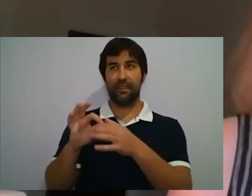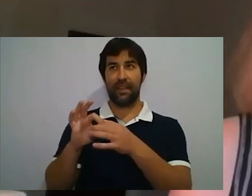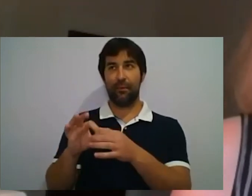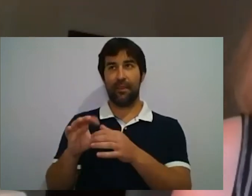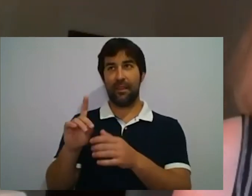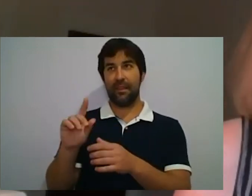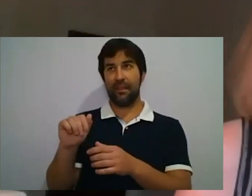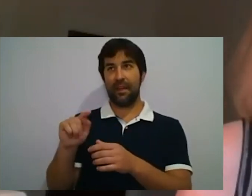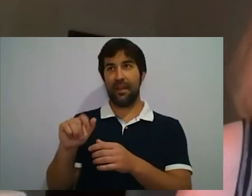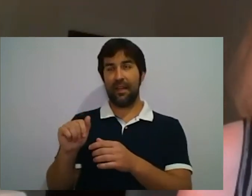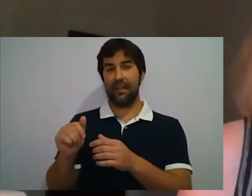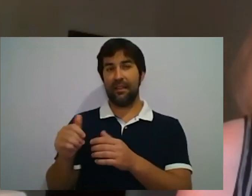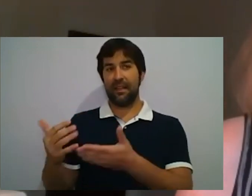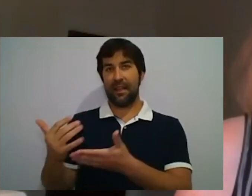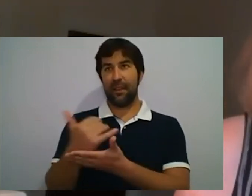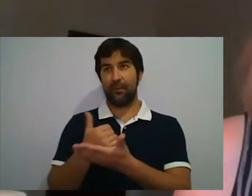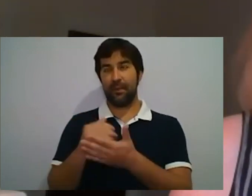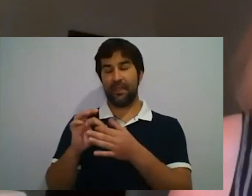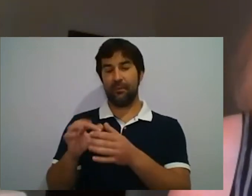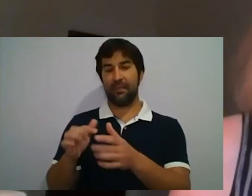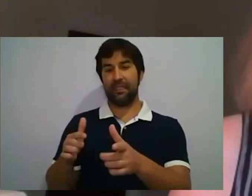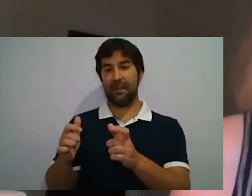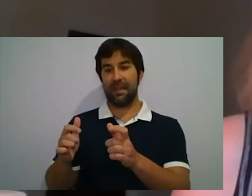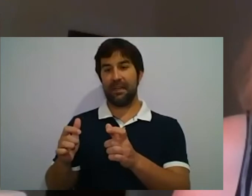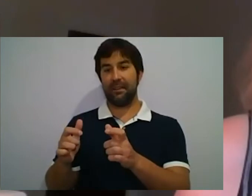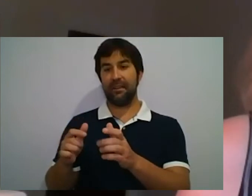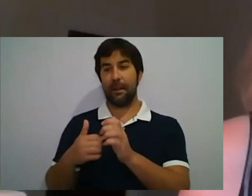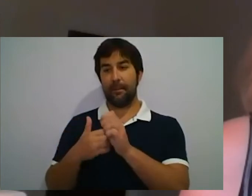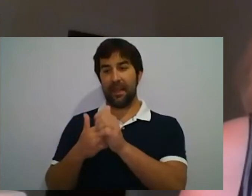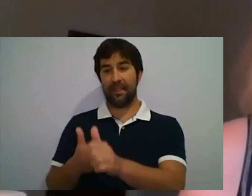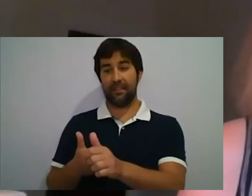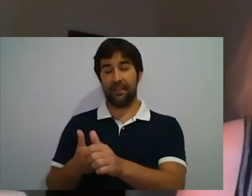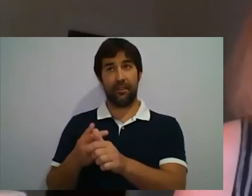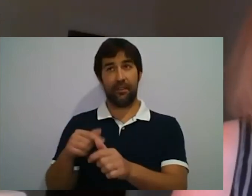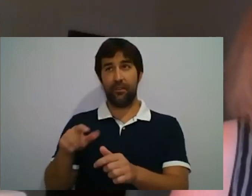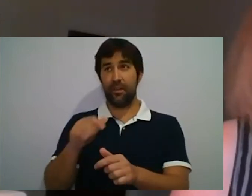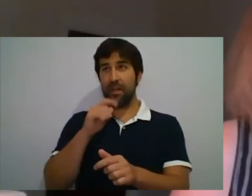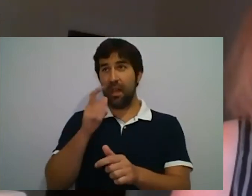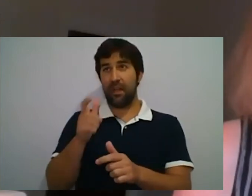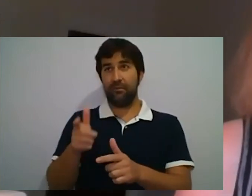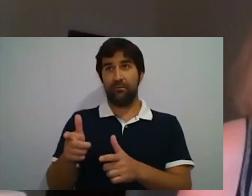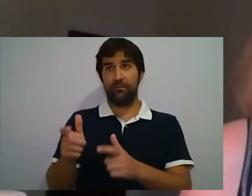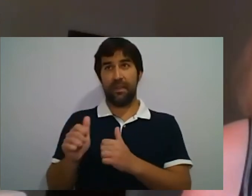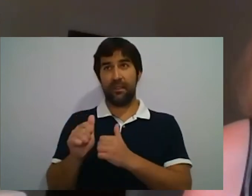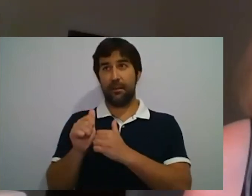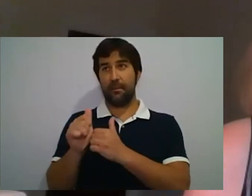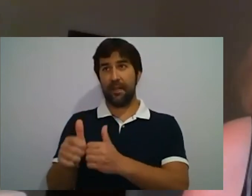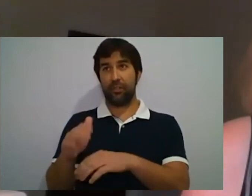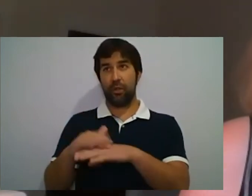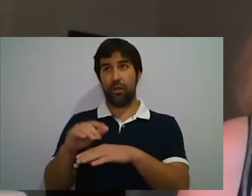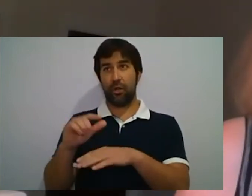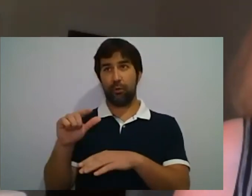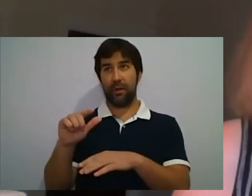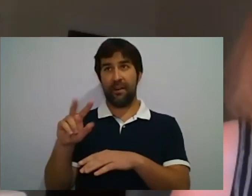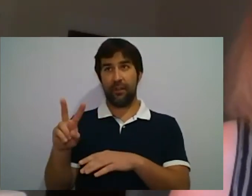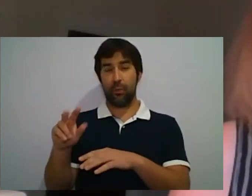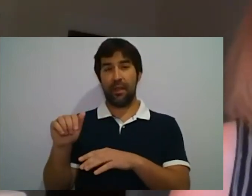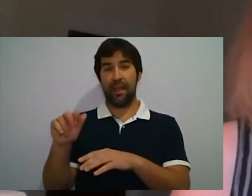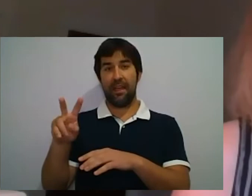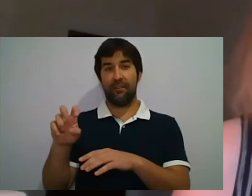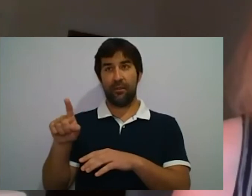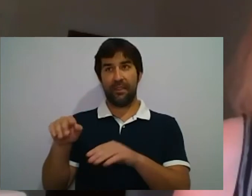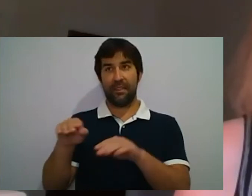right countermeasure to use given the problem that's stated. Yeah, I moved onto a street